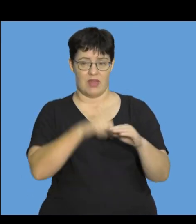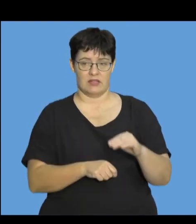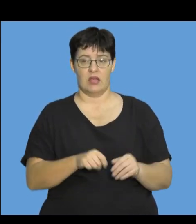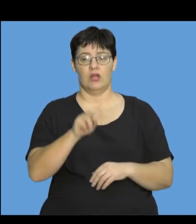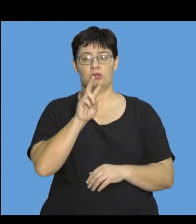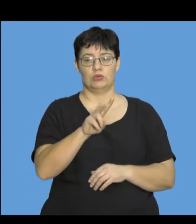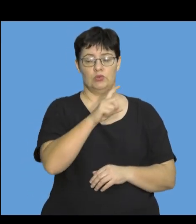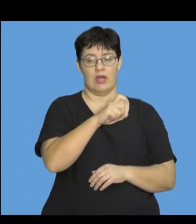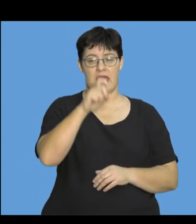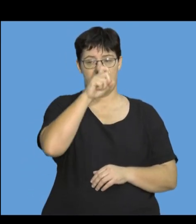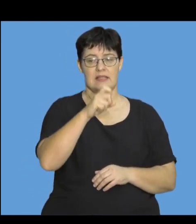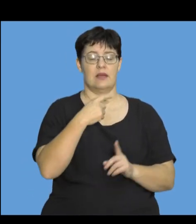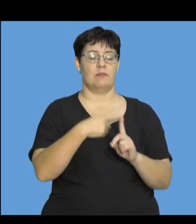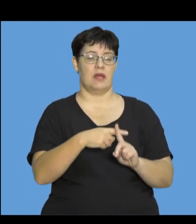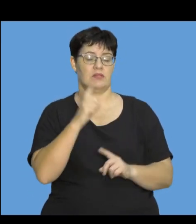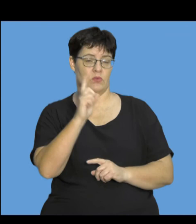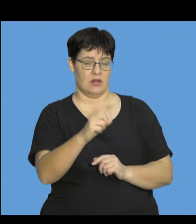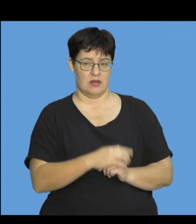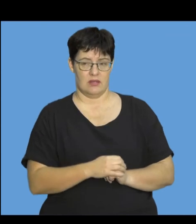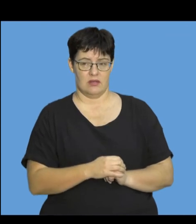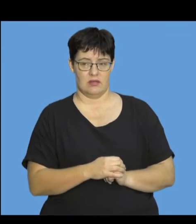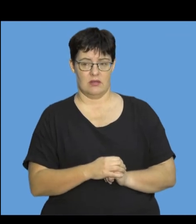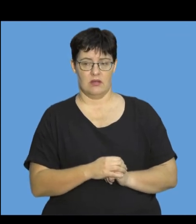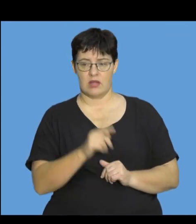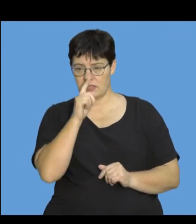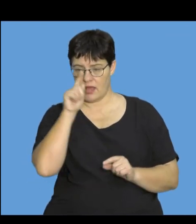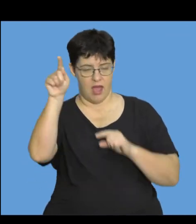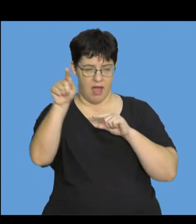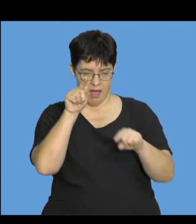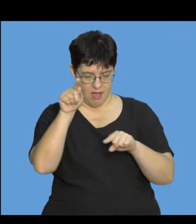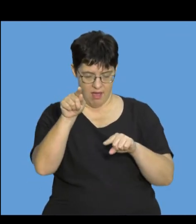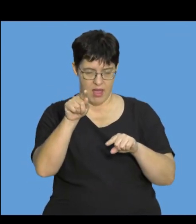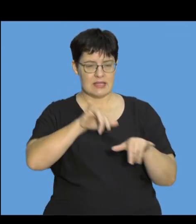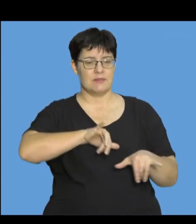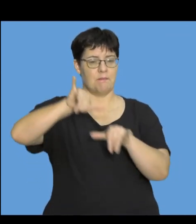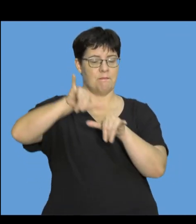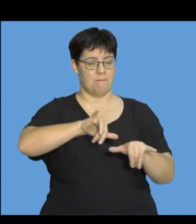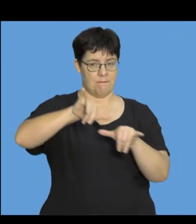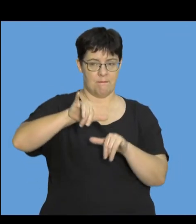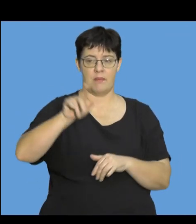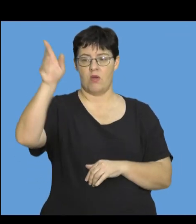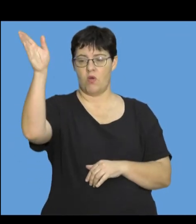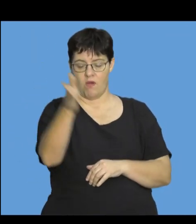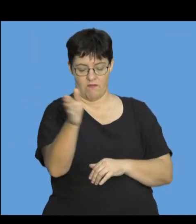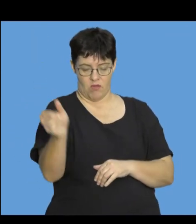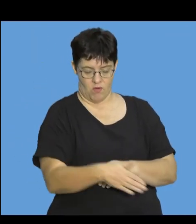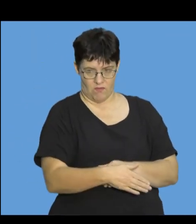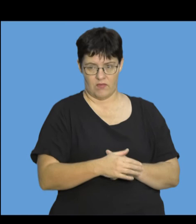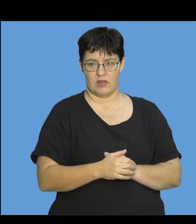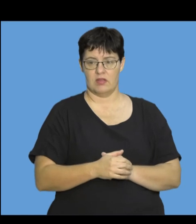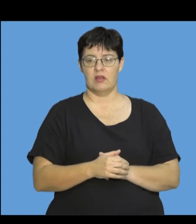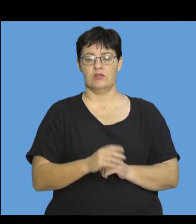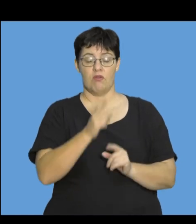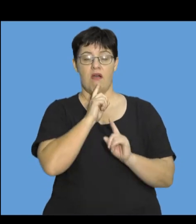all divided by 2 to the exponent of x plus 1. And then you can see there is things that look alike there, which